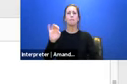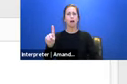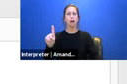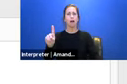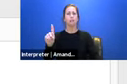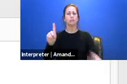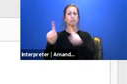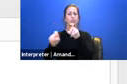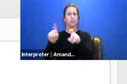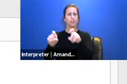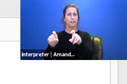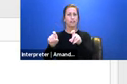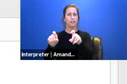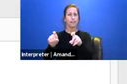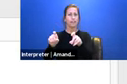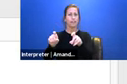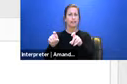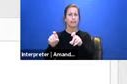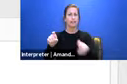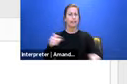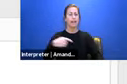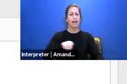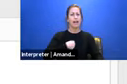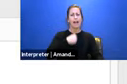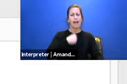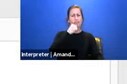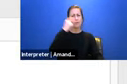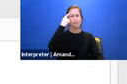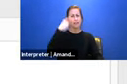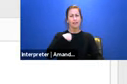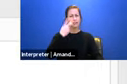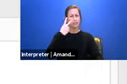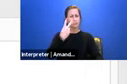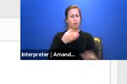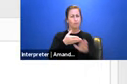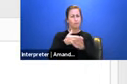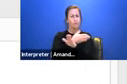I don't recall seeing it before it went out to the community. So,